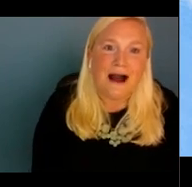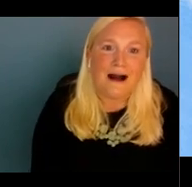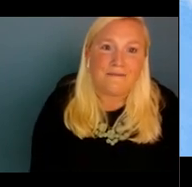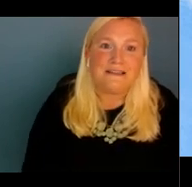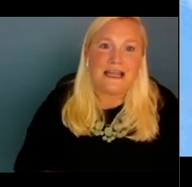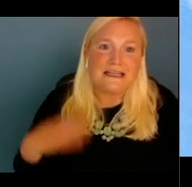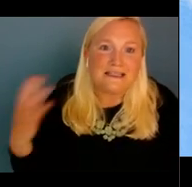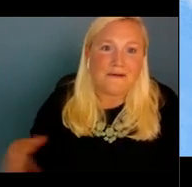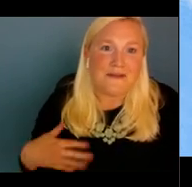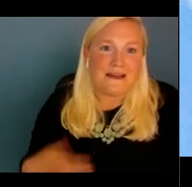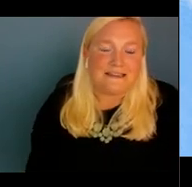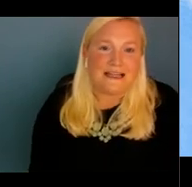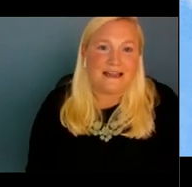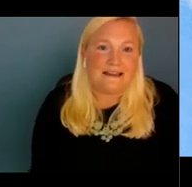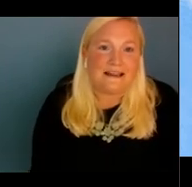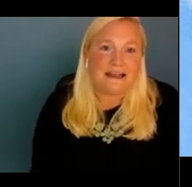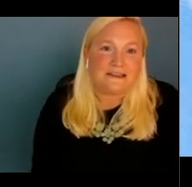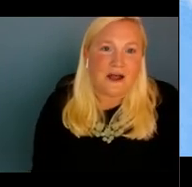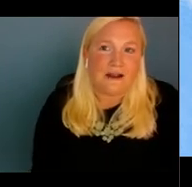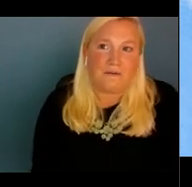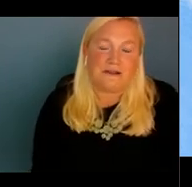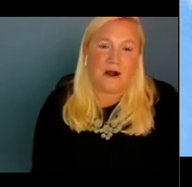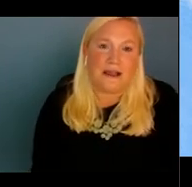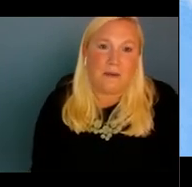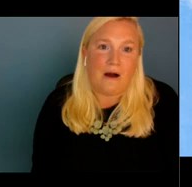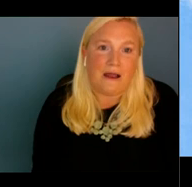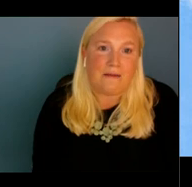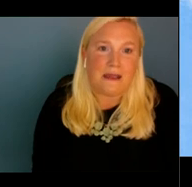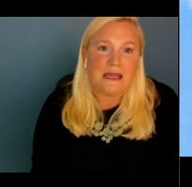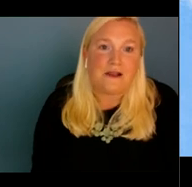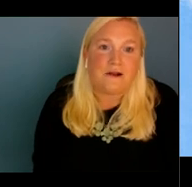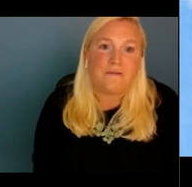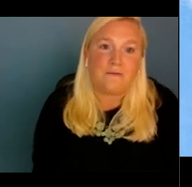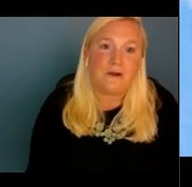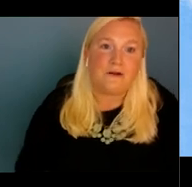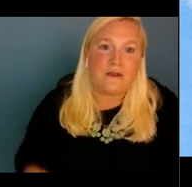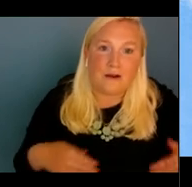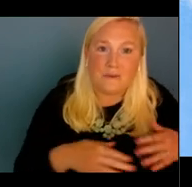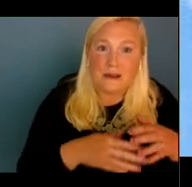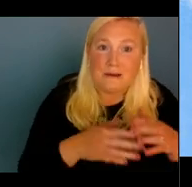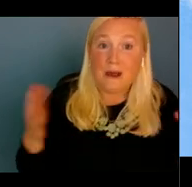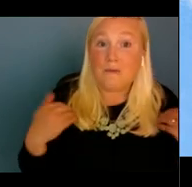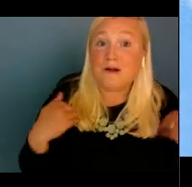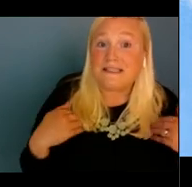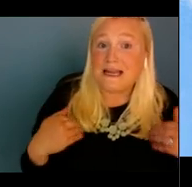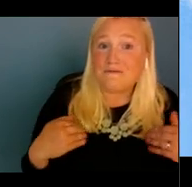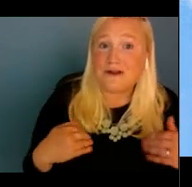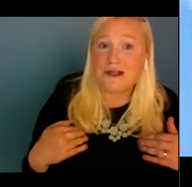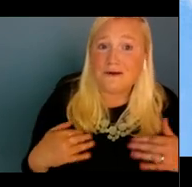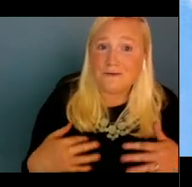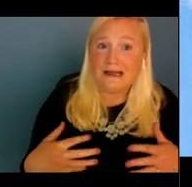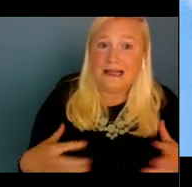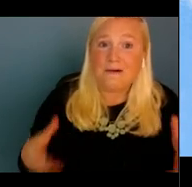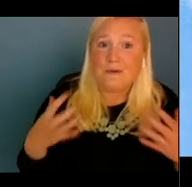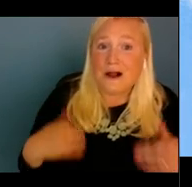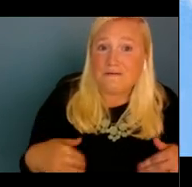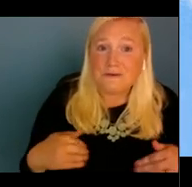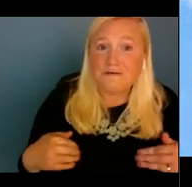to take some of the things that Scott and I were talking about and make your therapy more exciting for